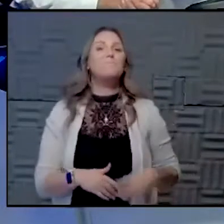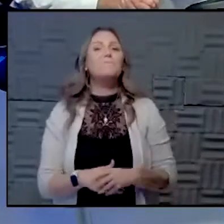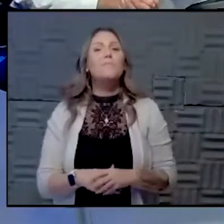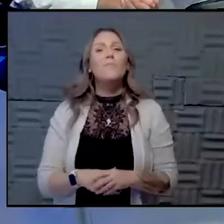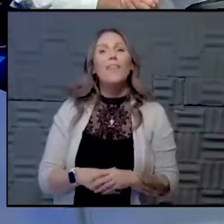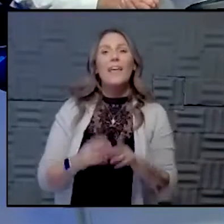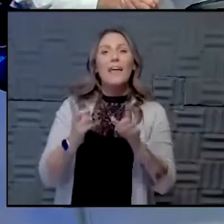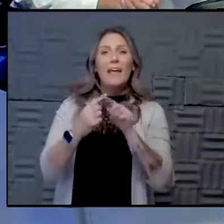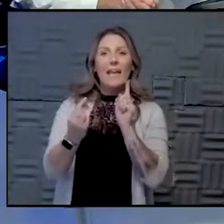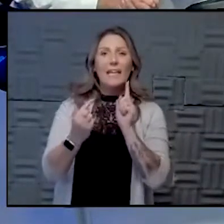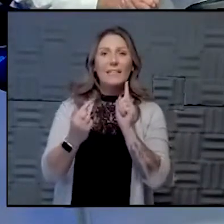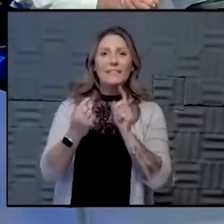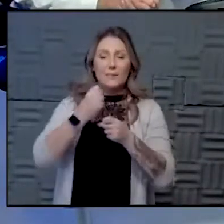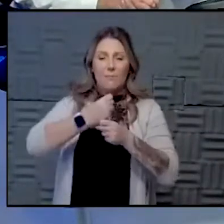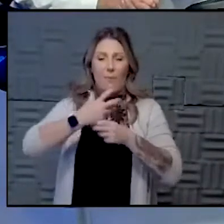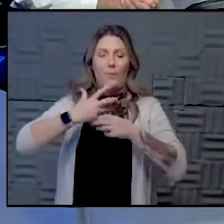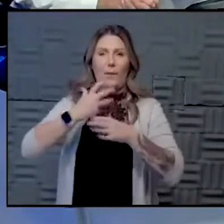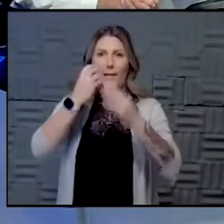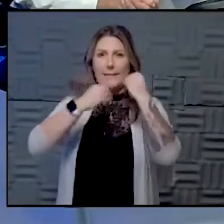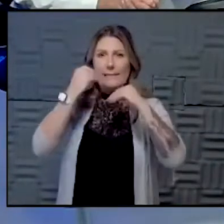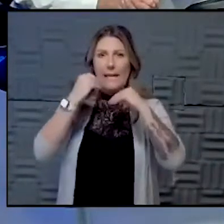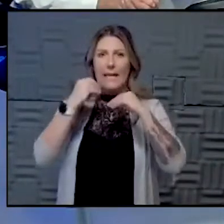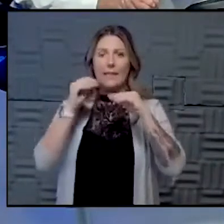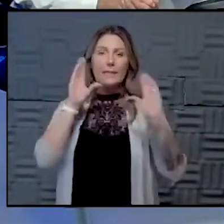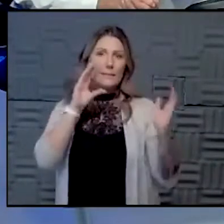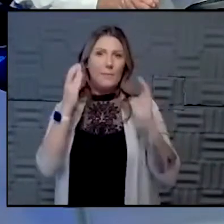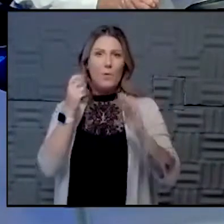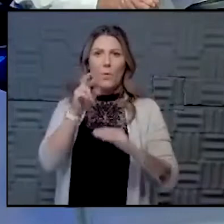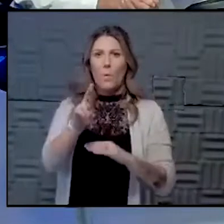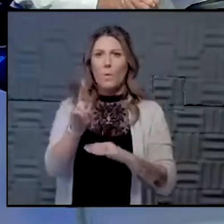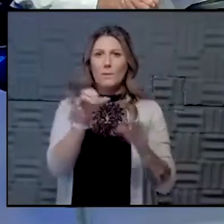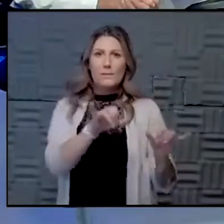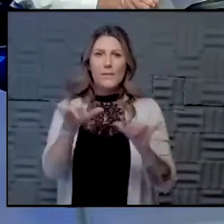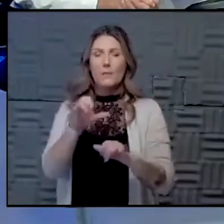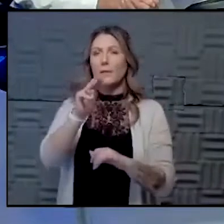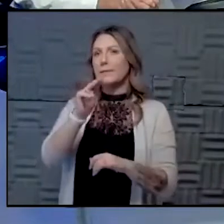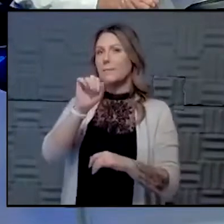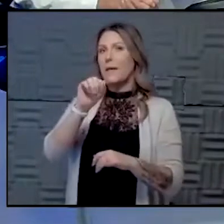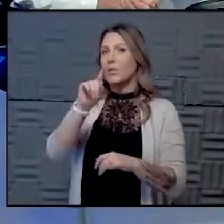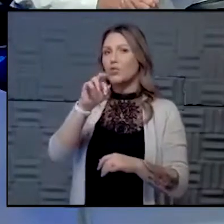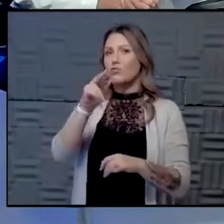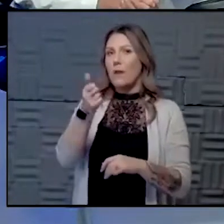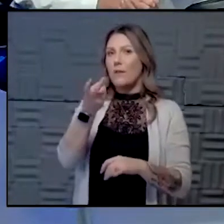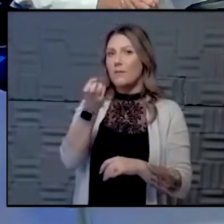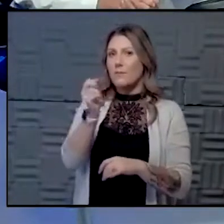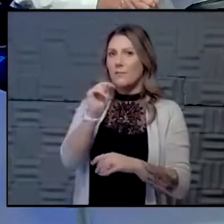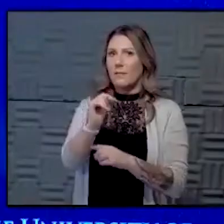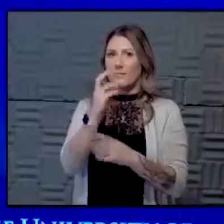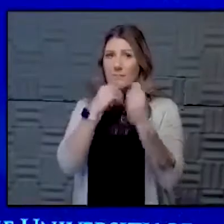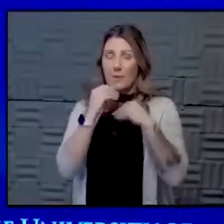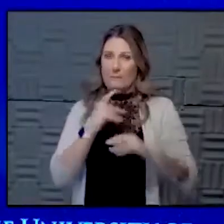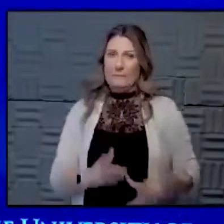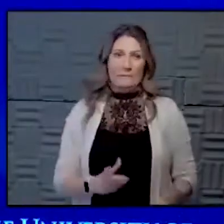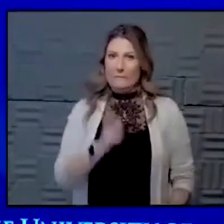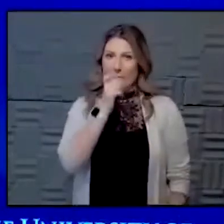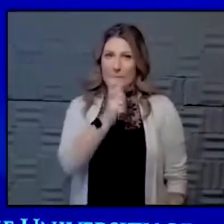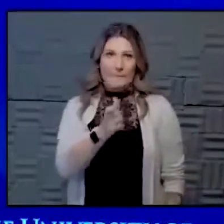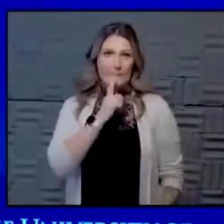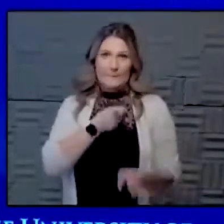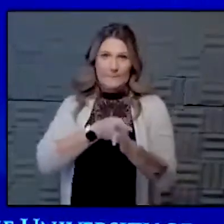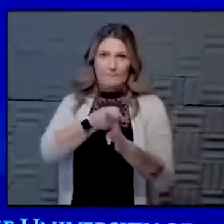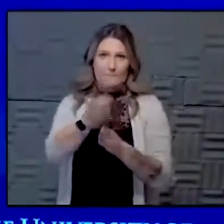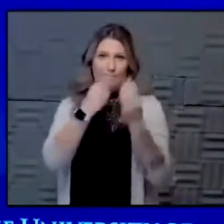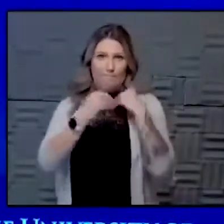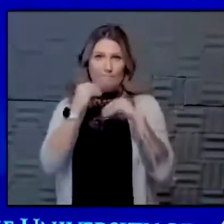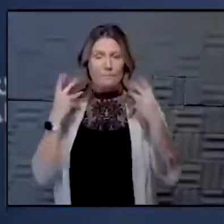an anti-inflammatory diet similar or the same as the Mediterranean diet? Oh, I am not the right dietitian here. I don't